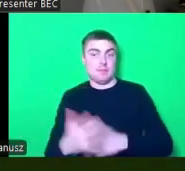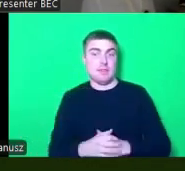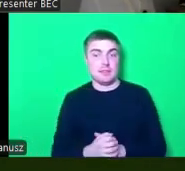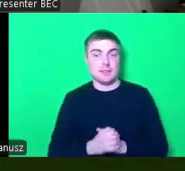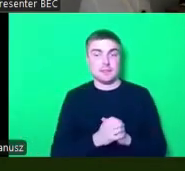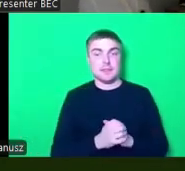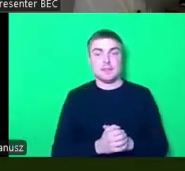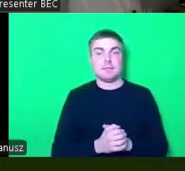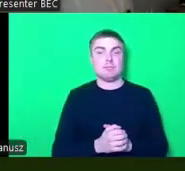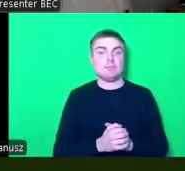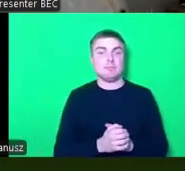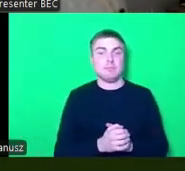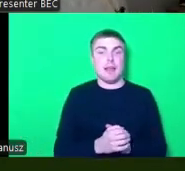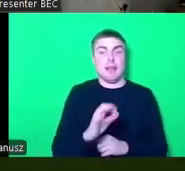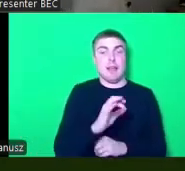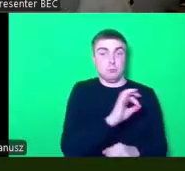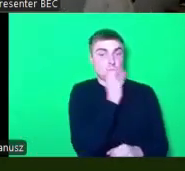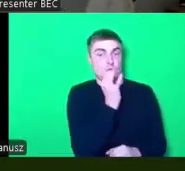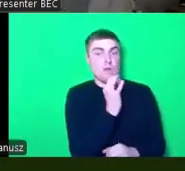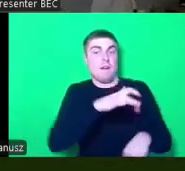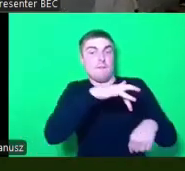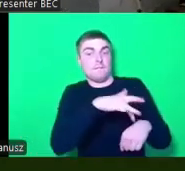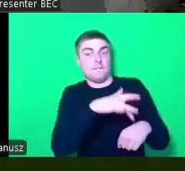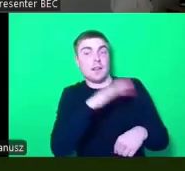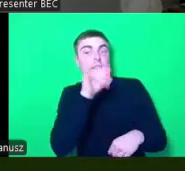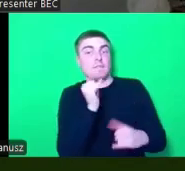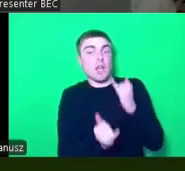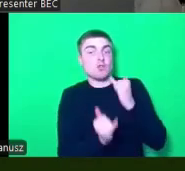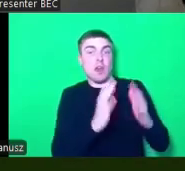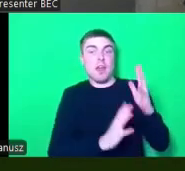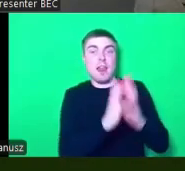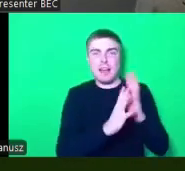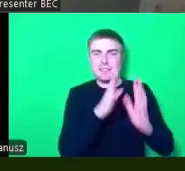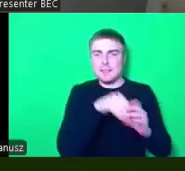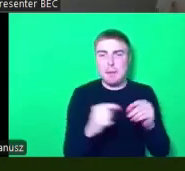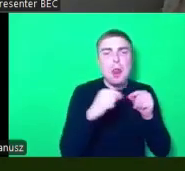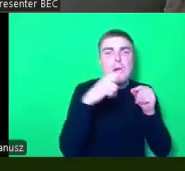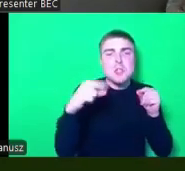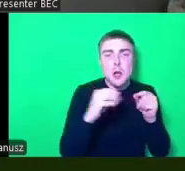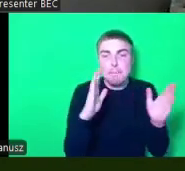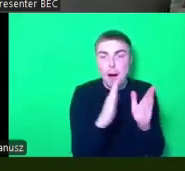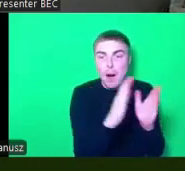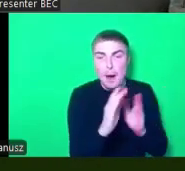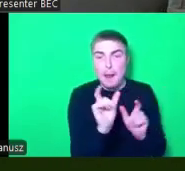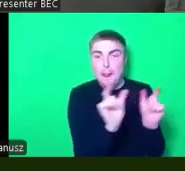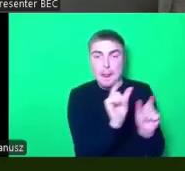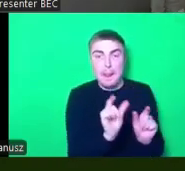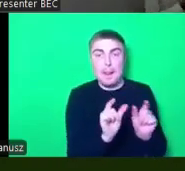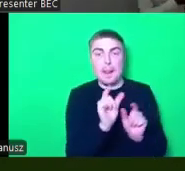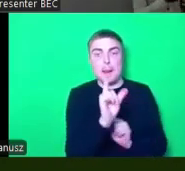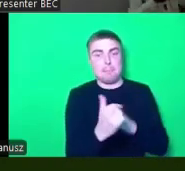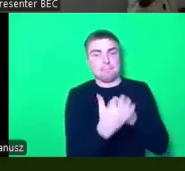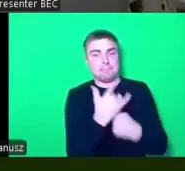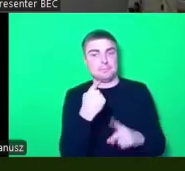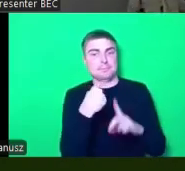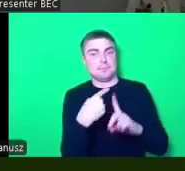effect than bigger leaves. I can't go into detail, but it has to do with the fractal dimension. If you have a spread of